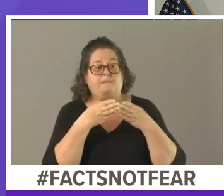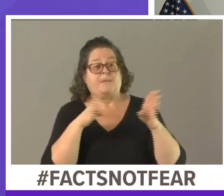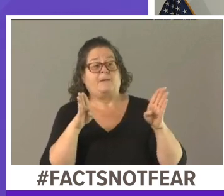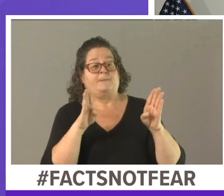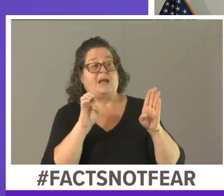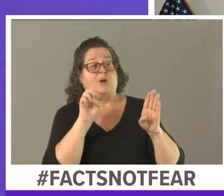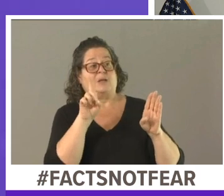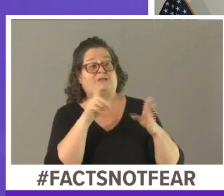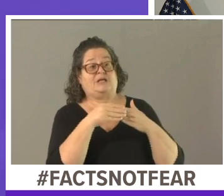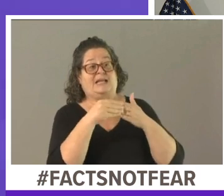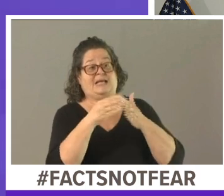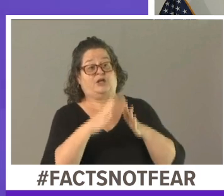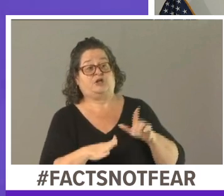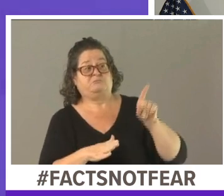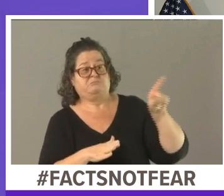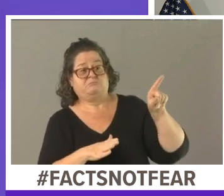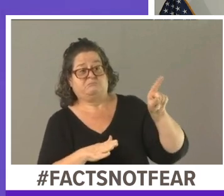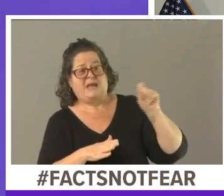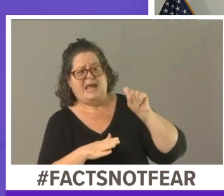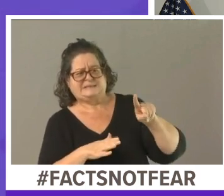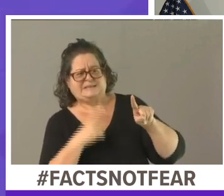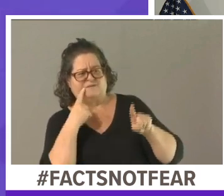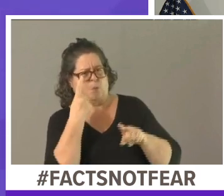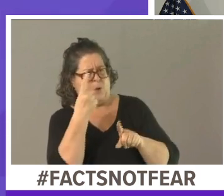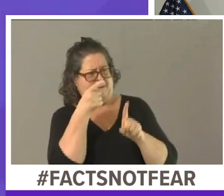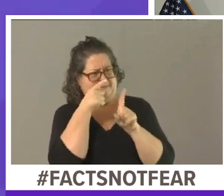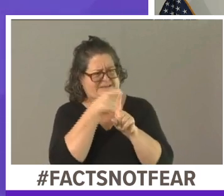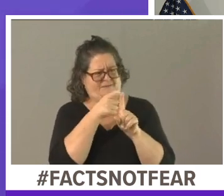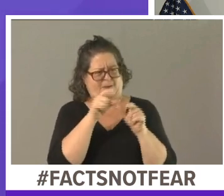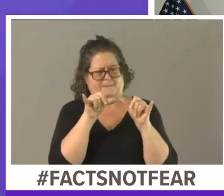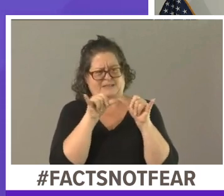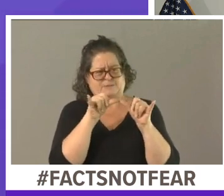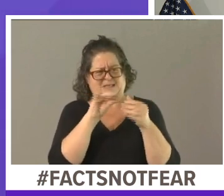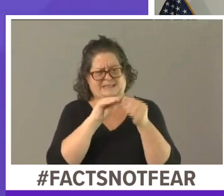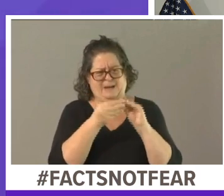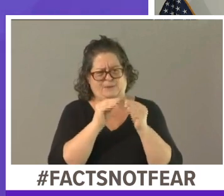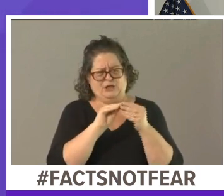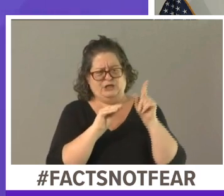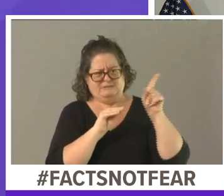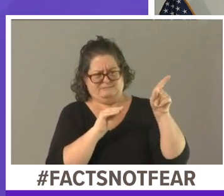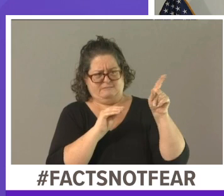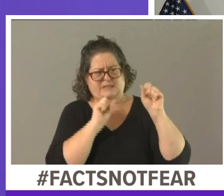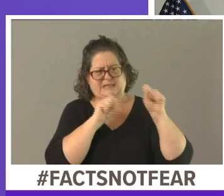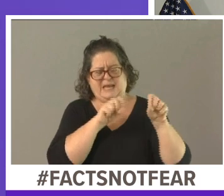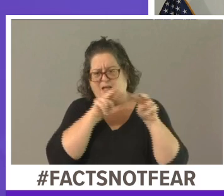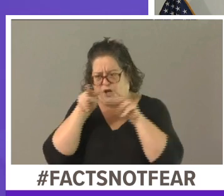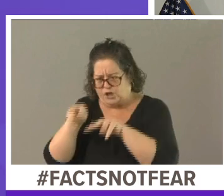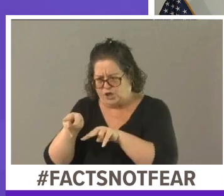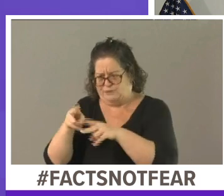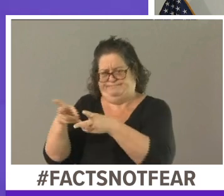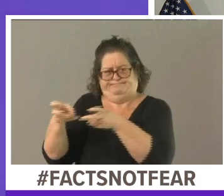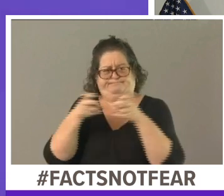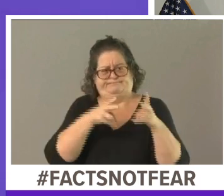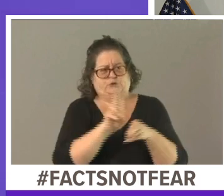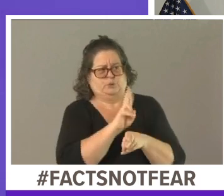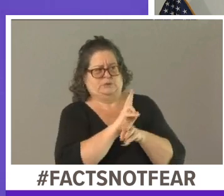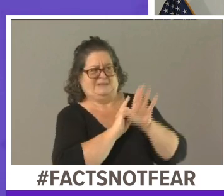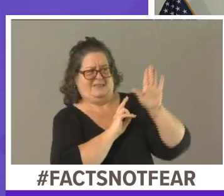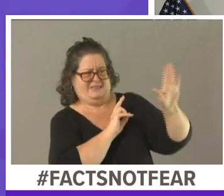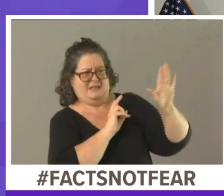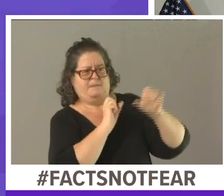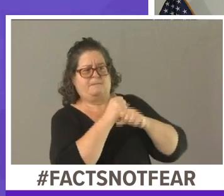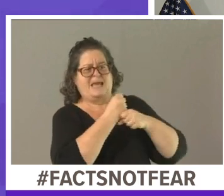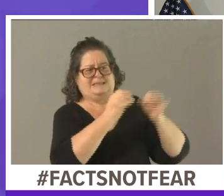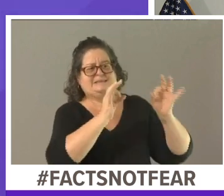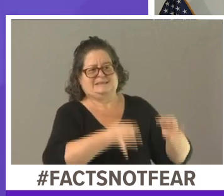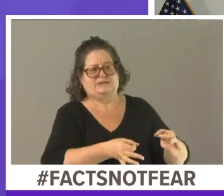one metric, and I wish that there were one metric that could simplify decision-making. But I wanted to point out 4